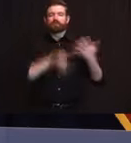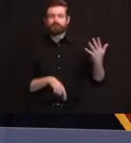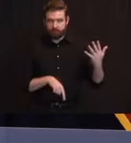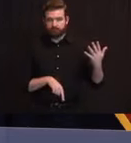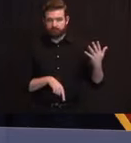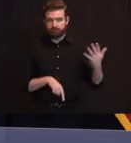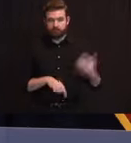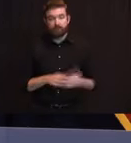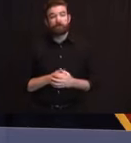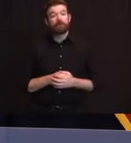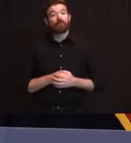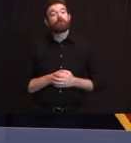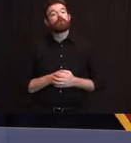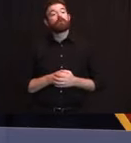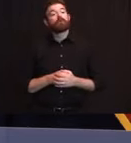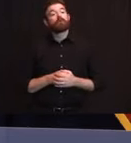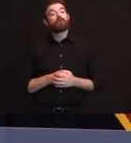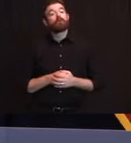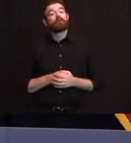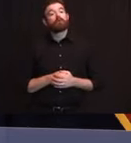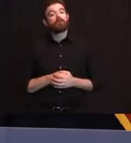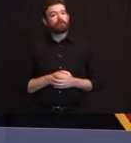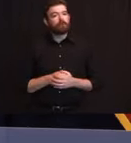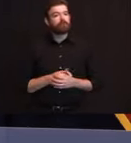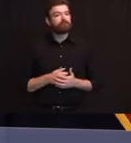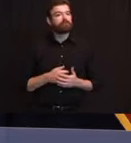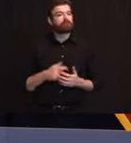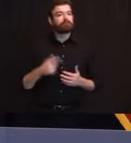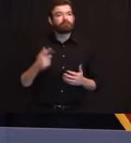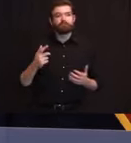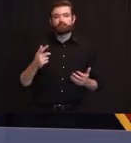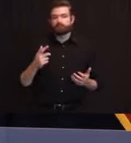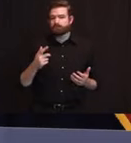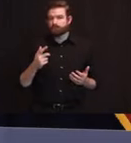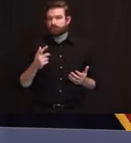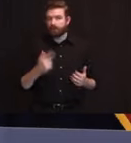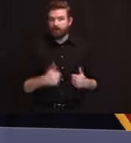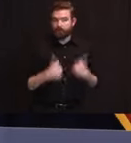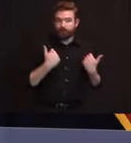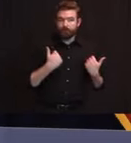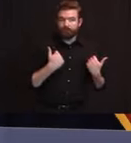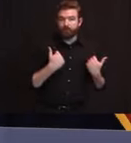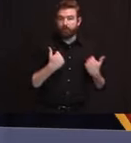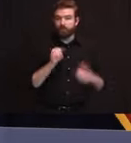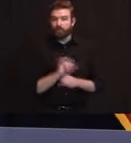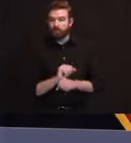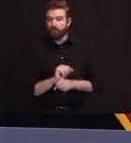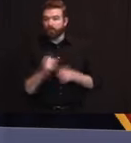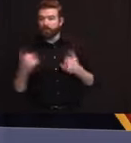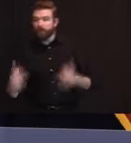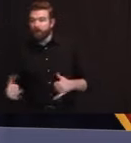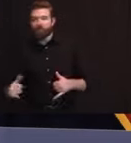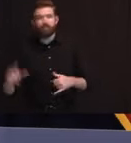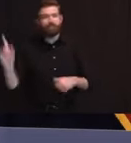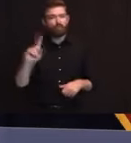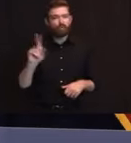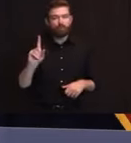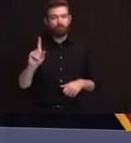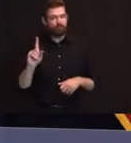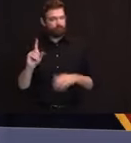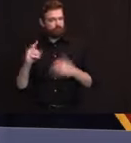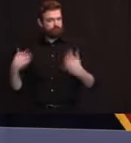play affects our health. Trainees will also learn about the disproportionate impact that COVID-19 is having